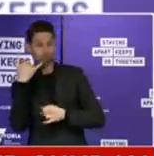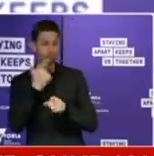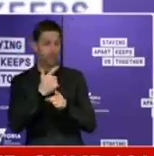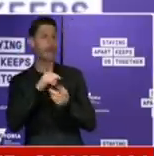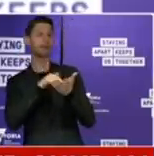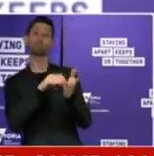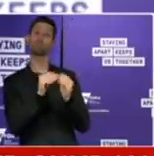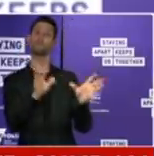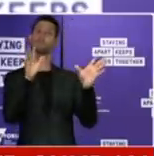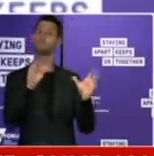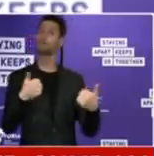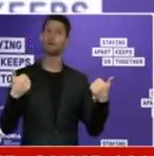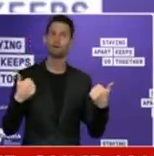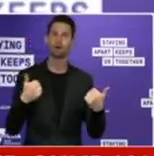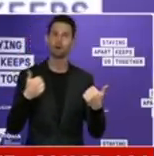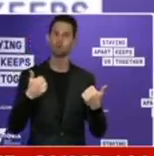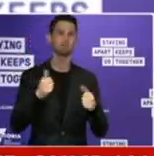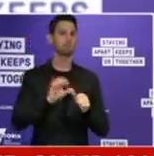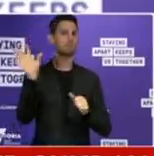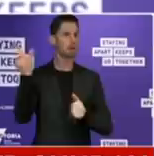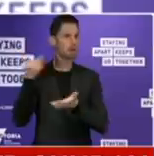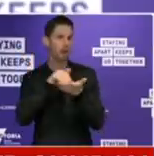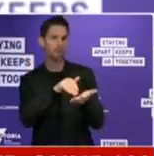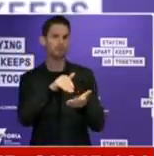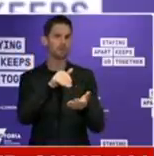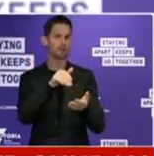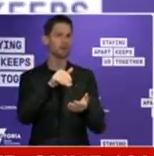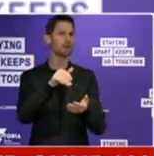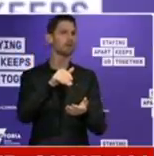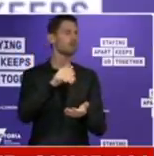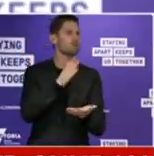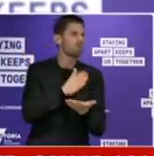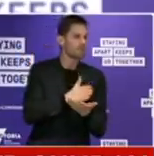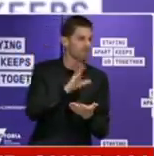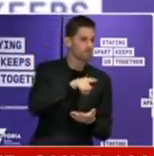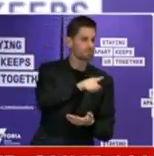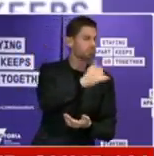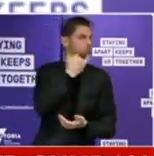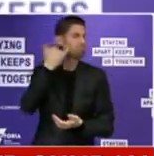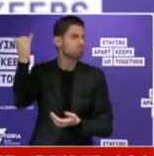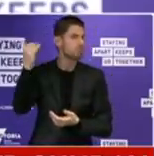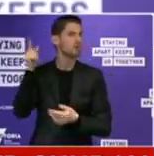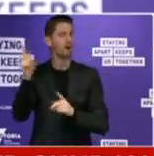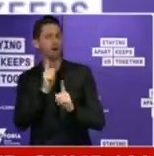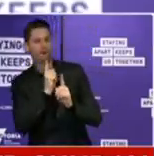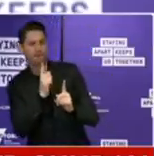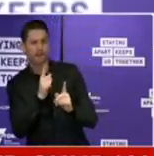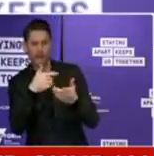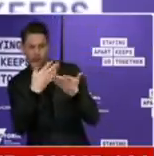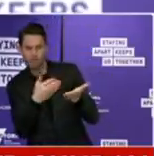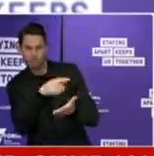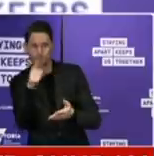essentially through the front door, essentially through the simple provision of advice and